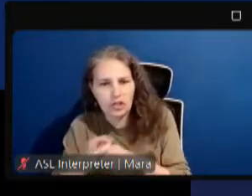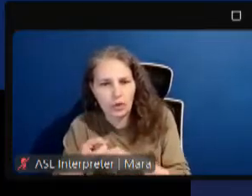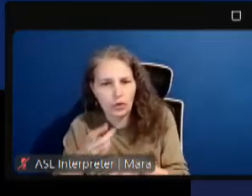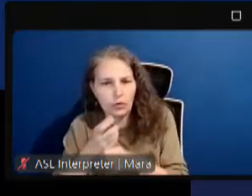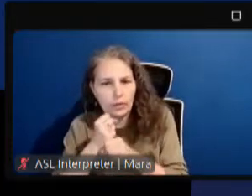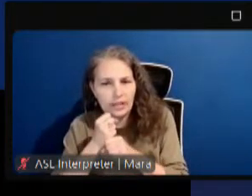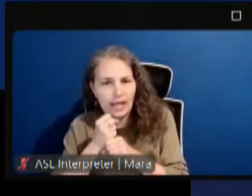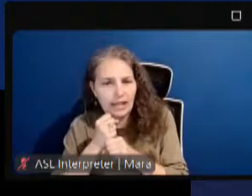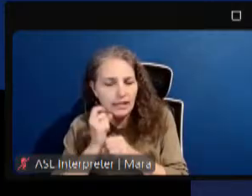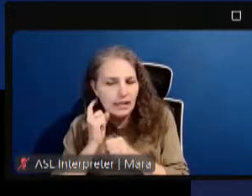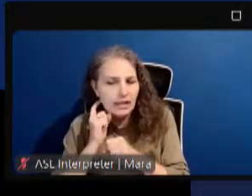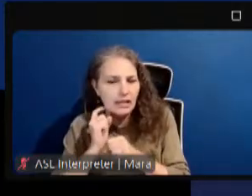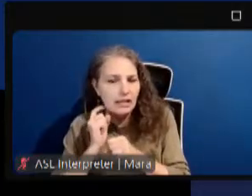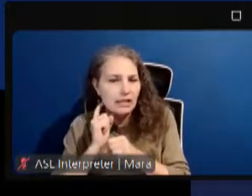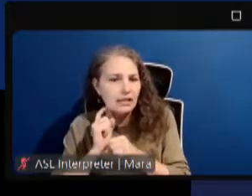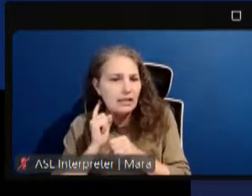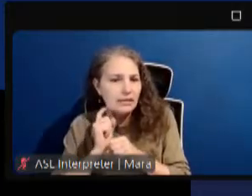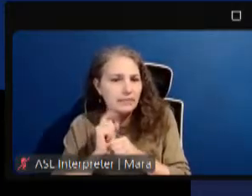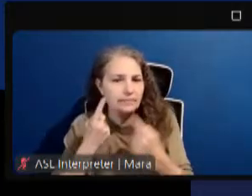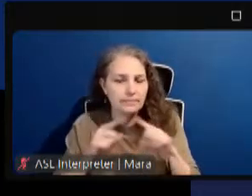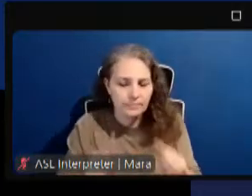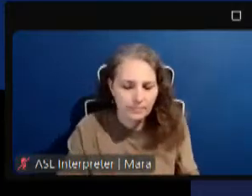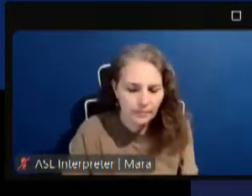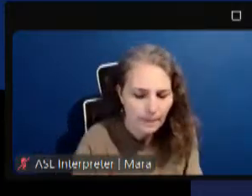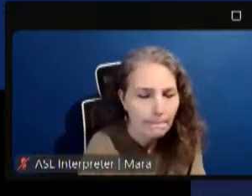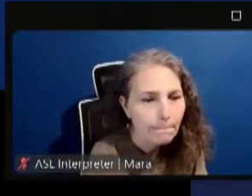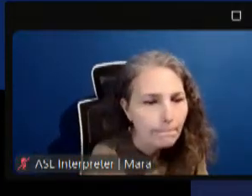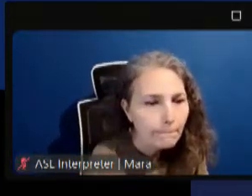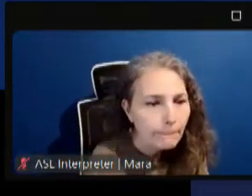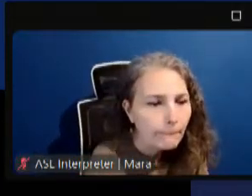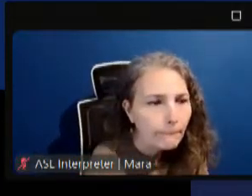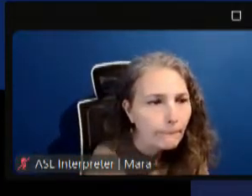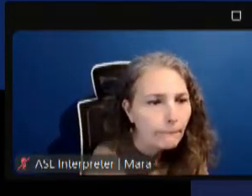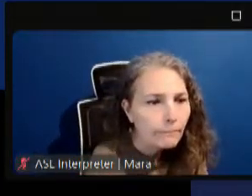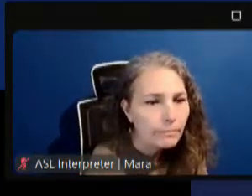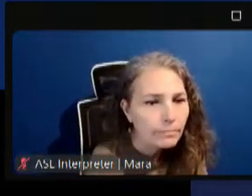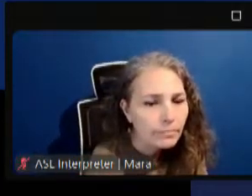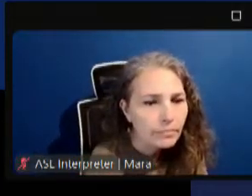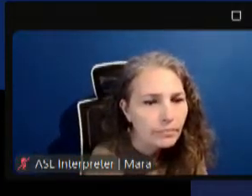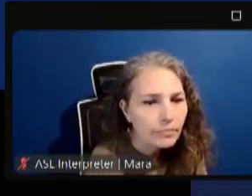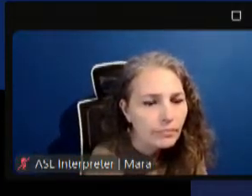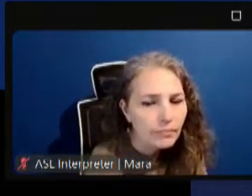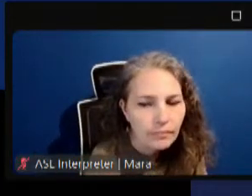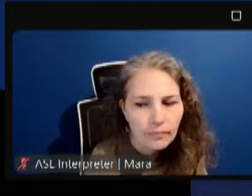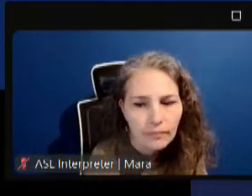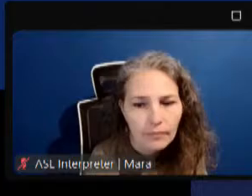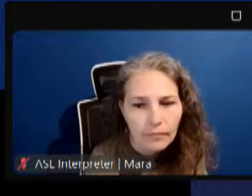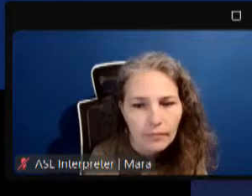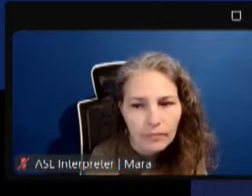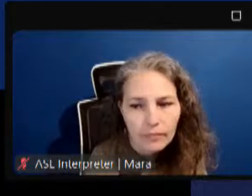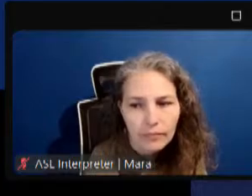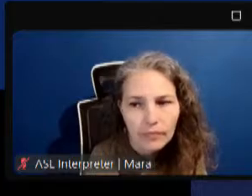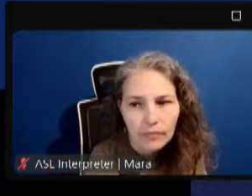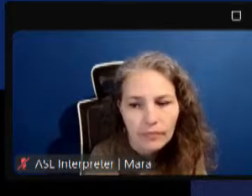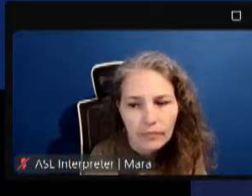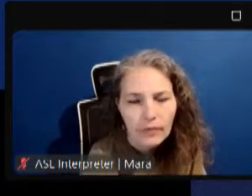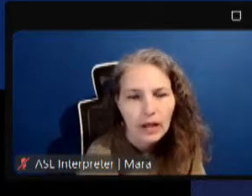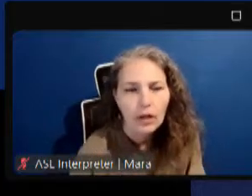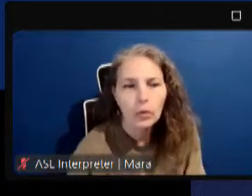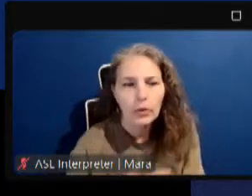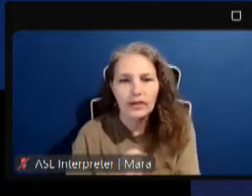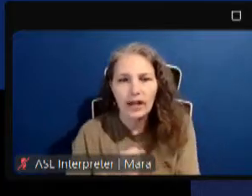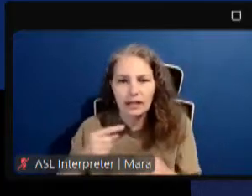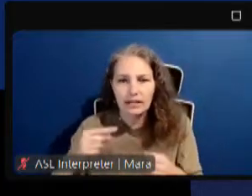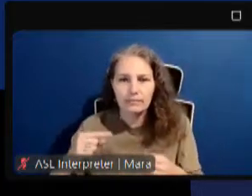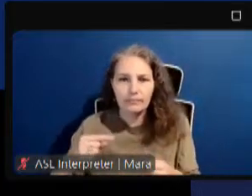17, next slide, please. There we go. So we have received claims for misfortune and calamity for a little over 12,000